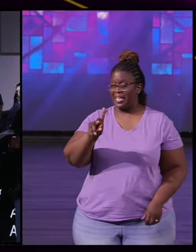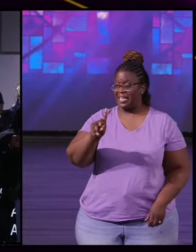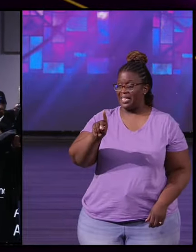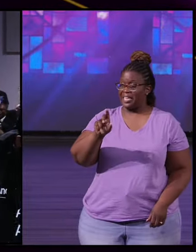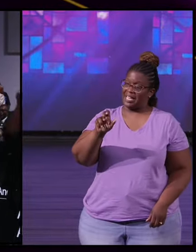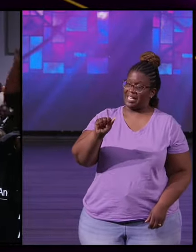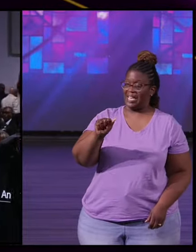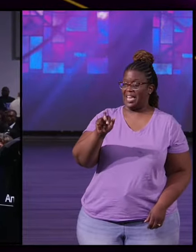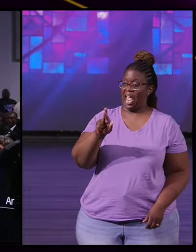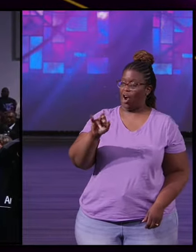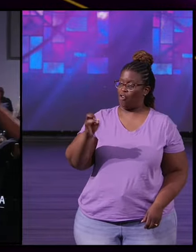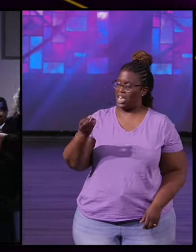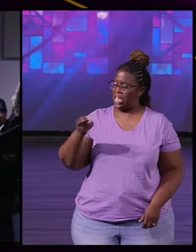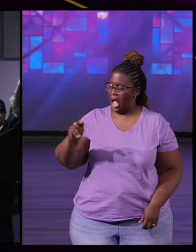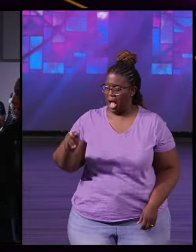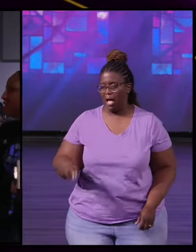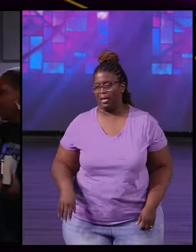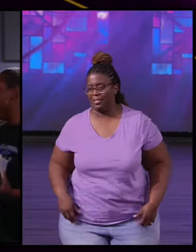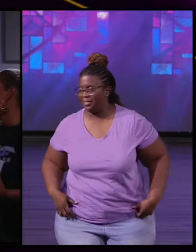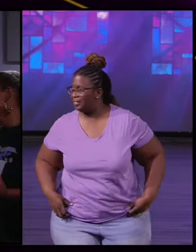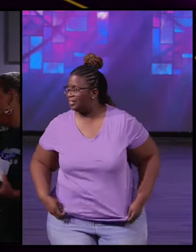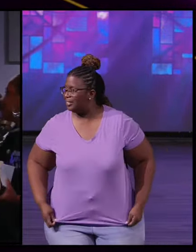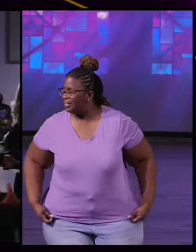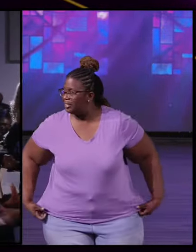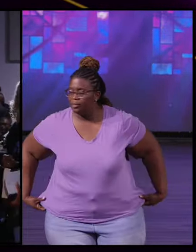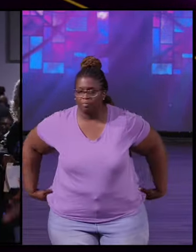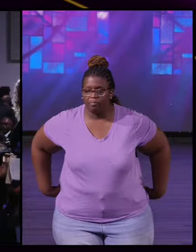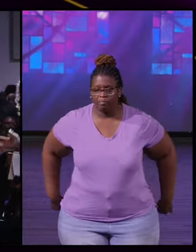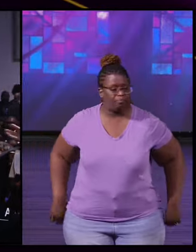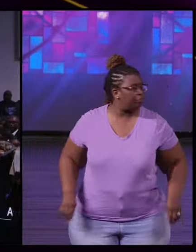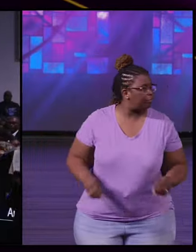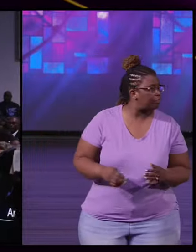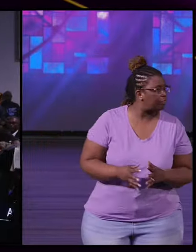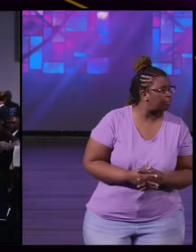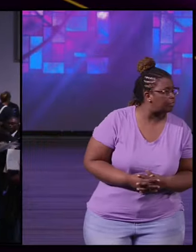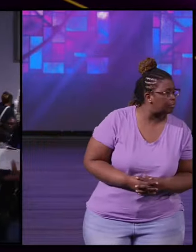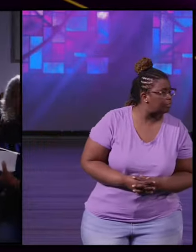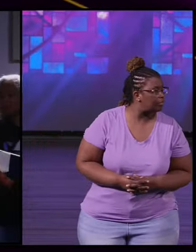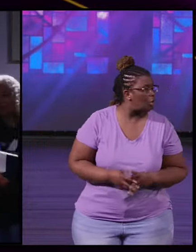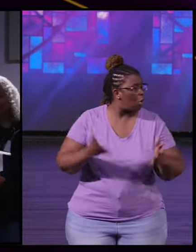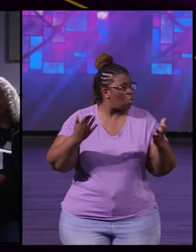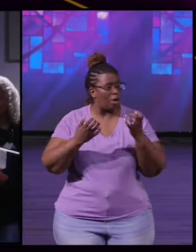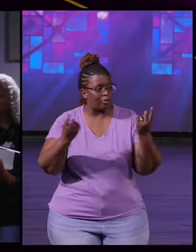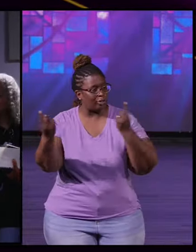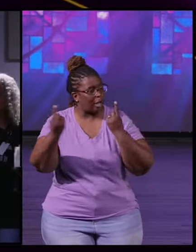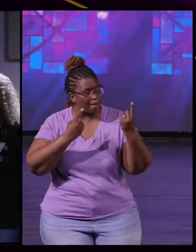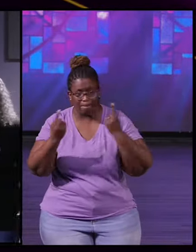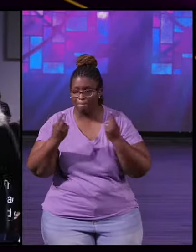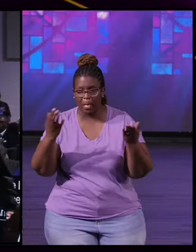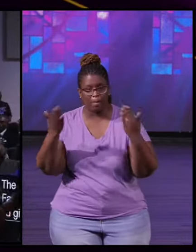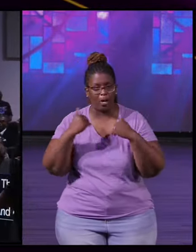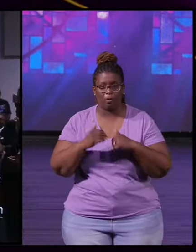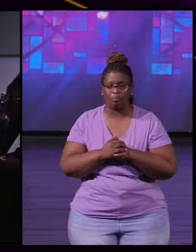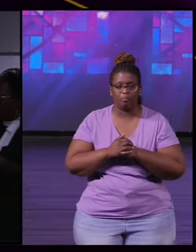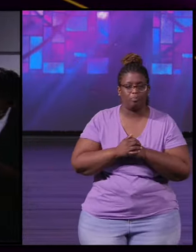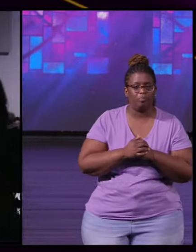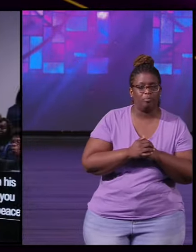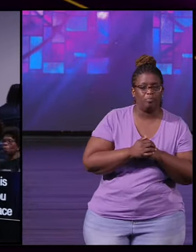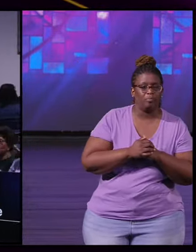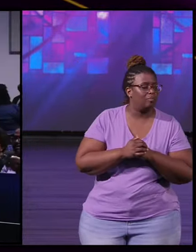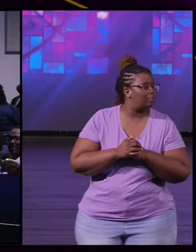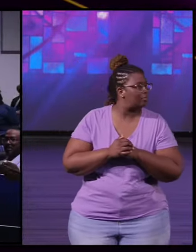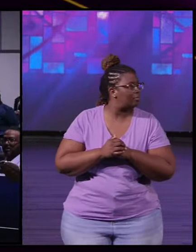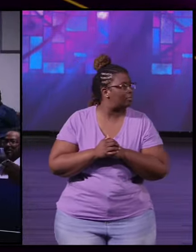Brother Darion. Turn around so we can see you. Come on here. Come on. We want you to come. We want you to come. Come on.